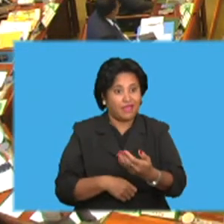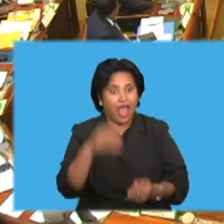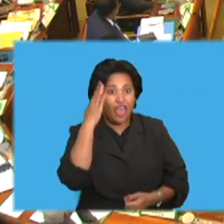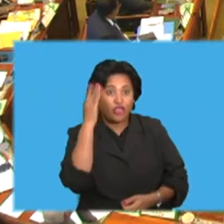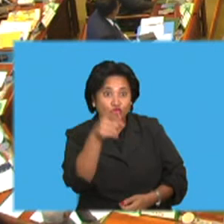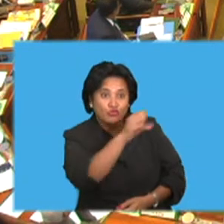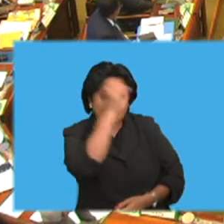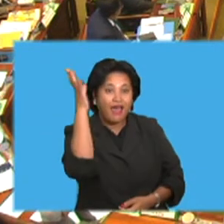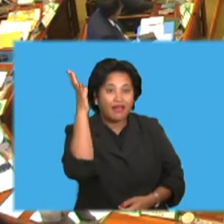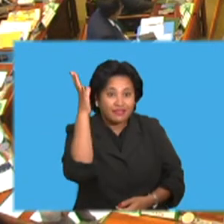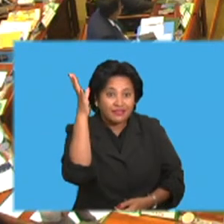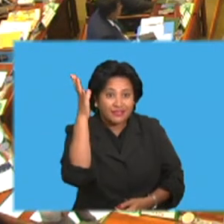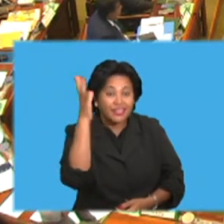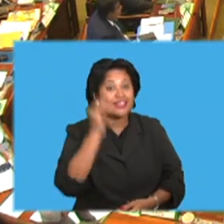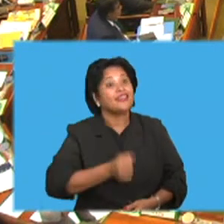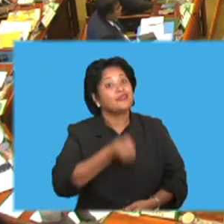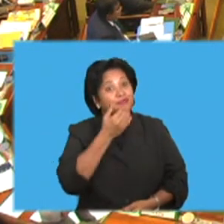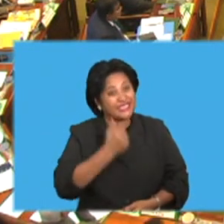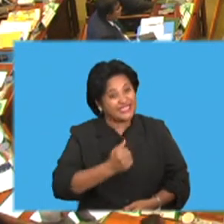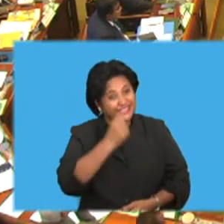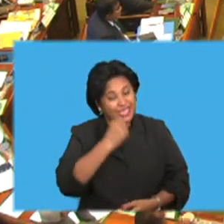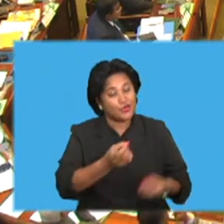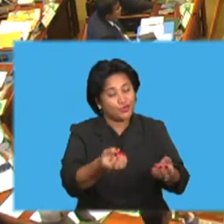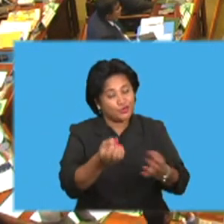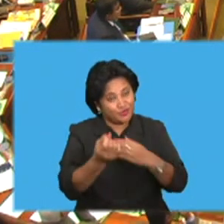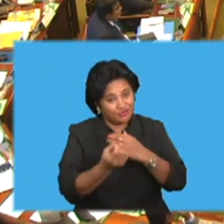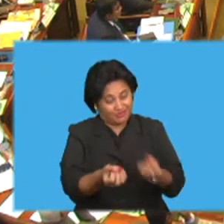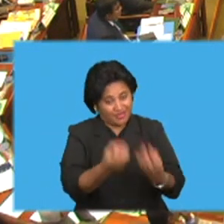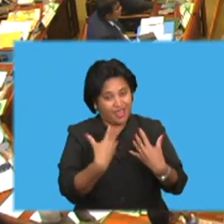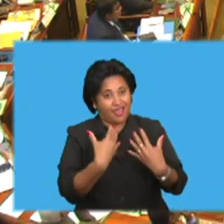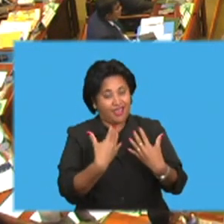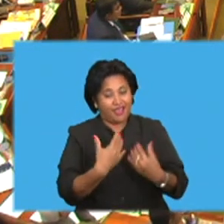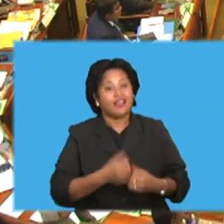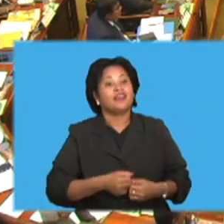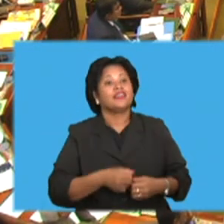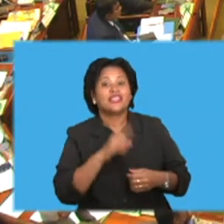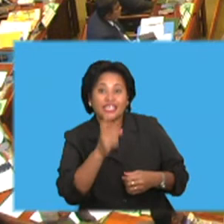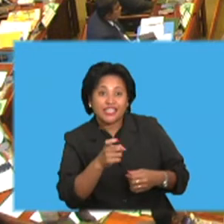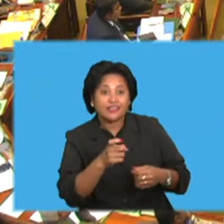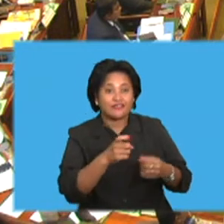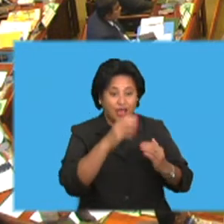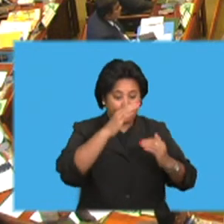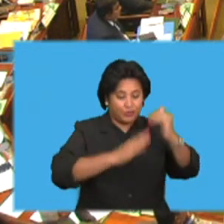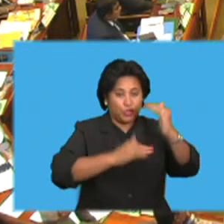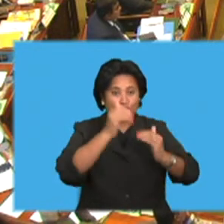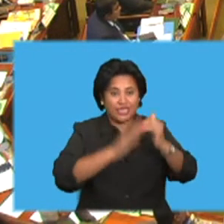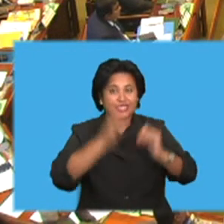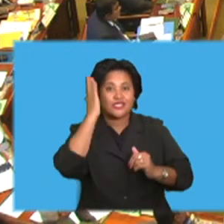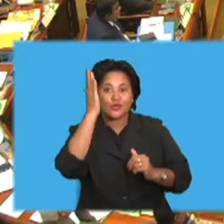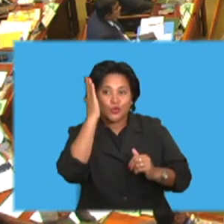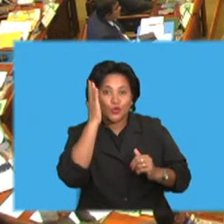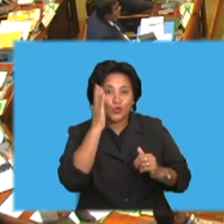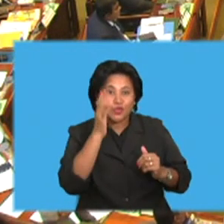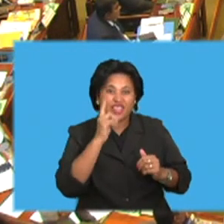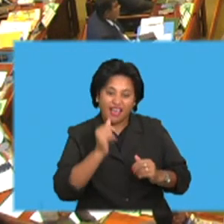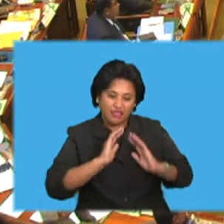Can the Honourable Minister advise this August House whether the full recovery and rehabilitation of schools